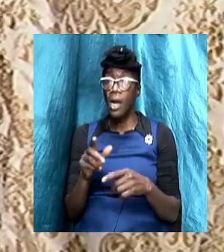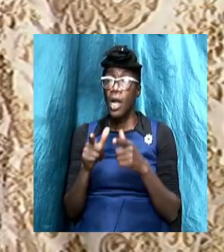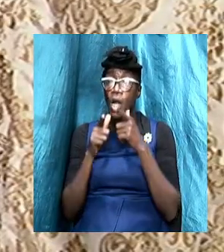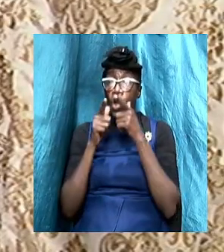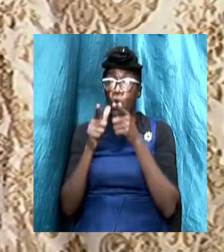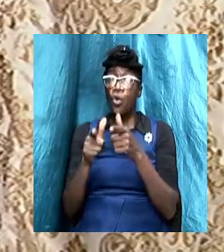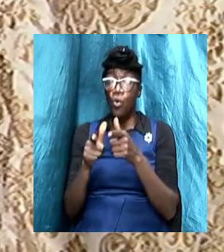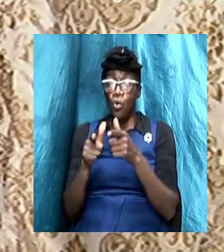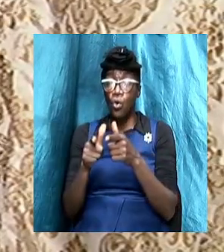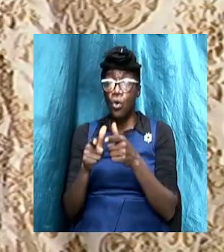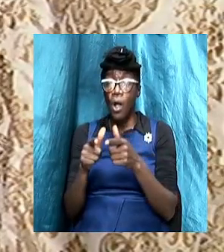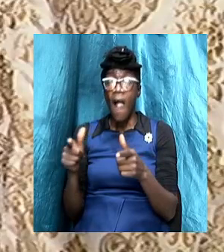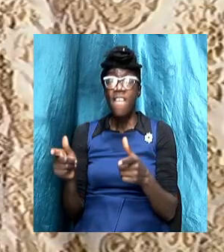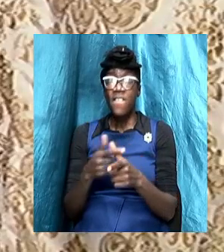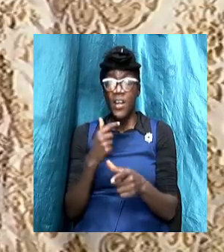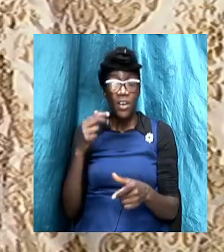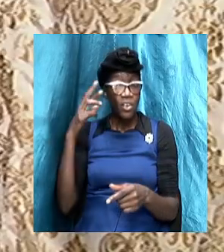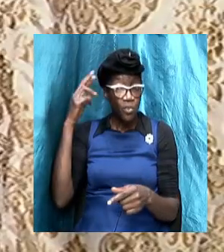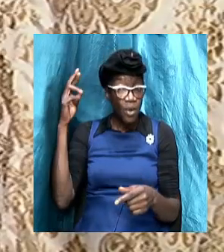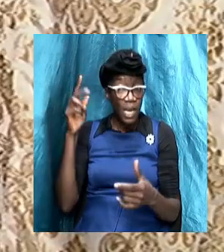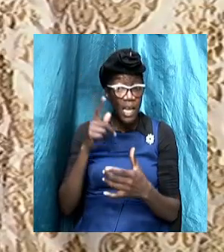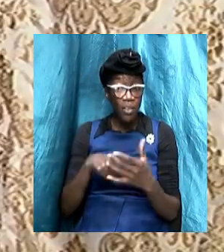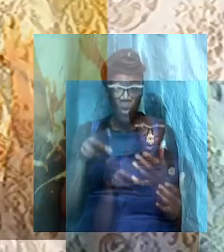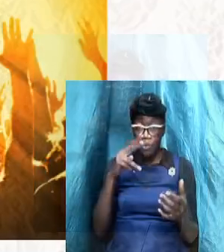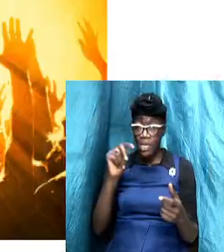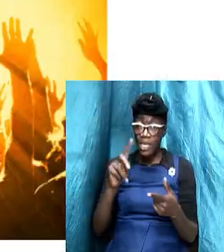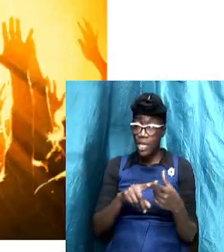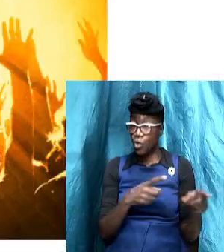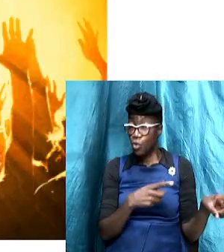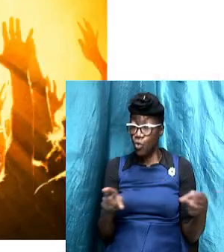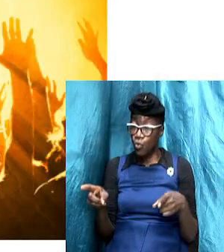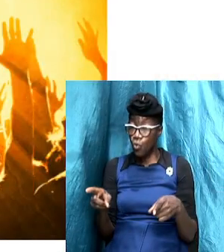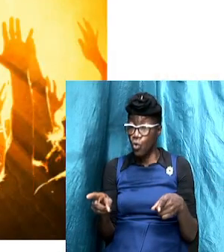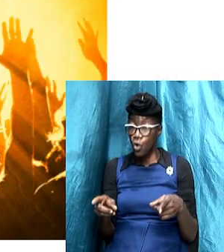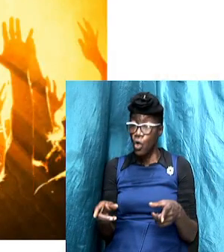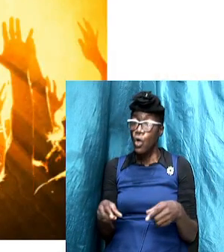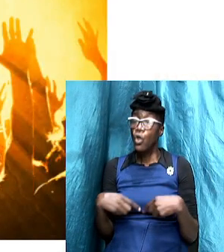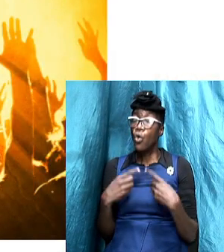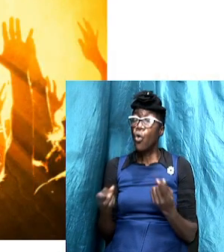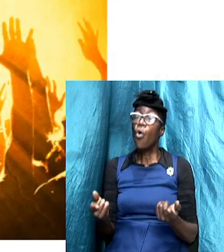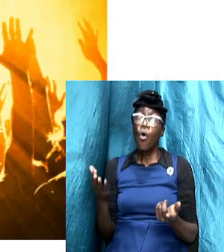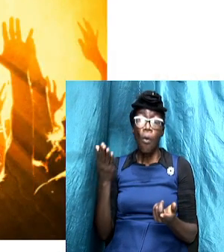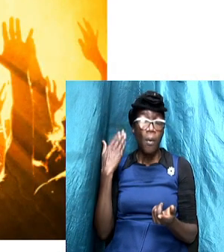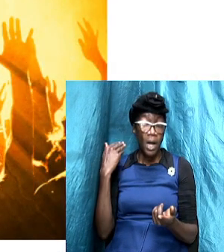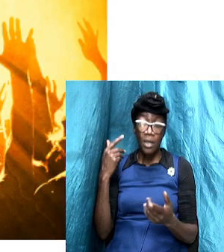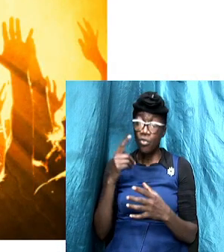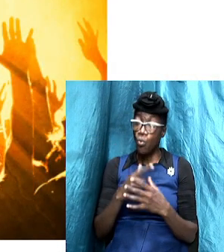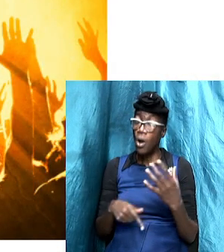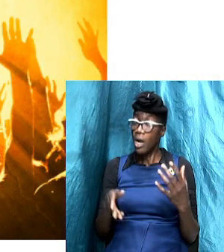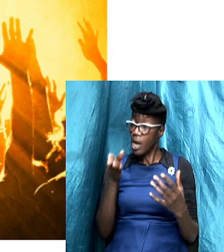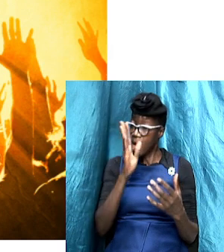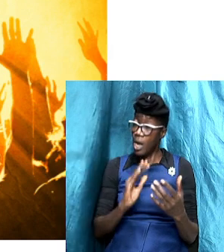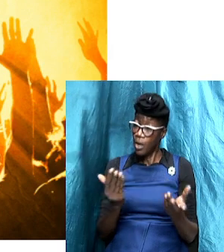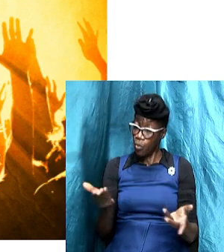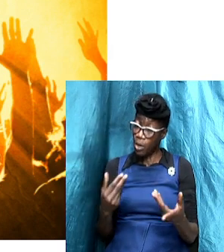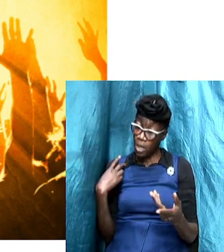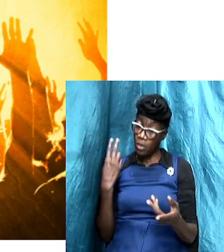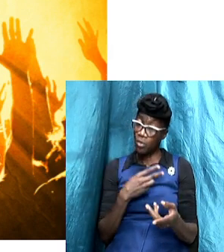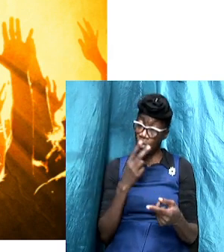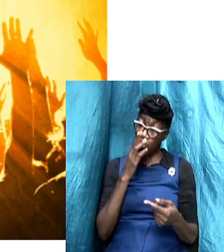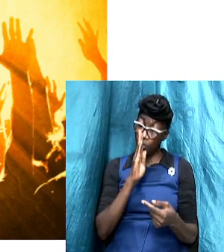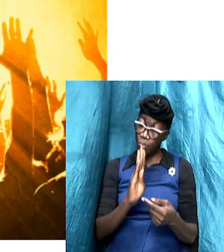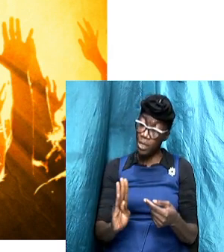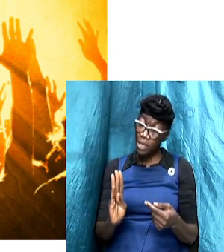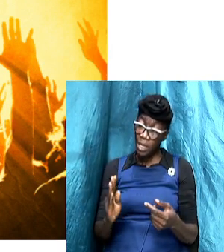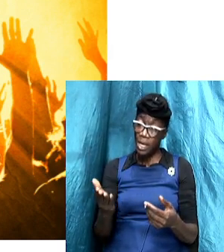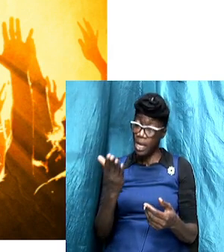first realize what we need to do to get back to what God wants us to be. So before